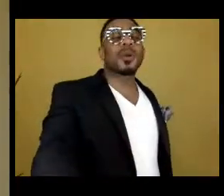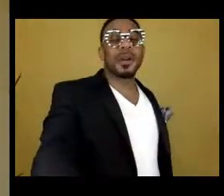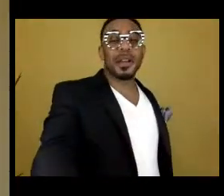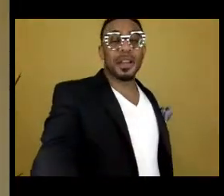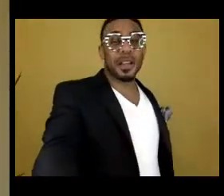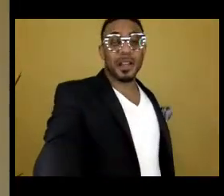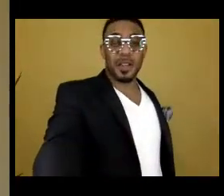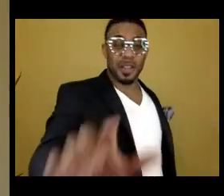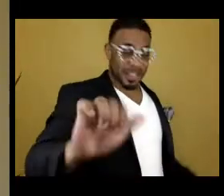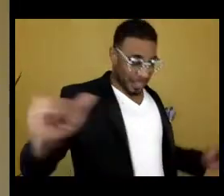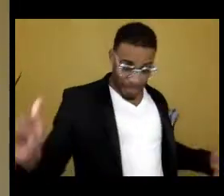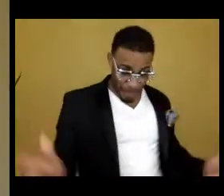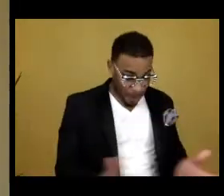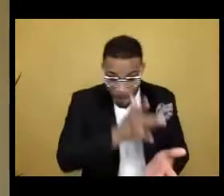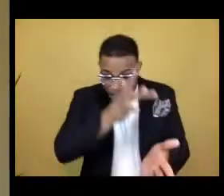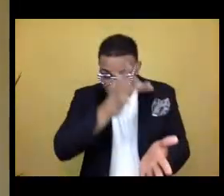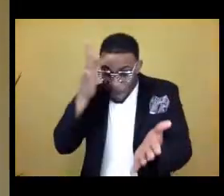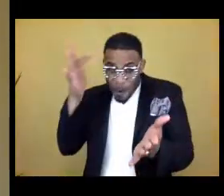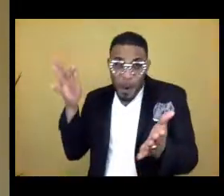this glorious